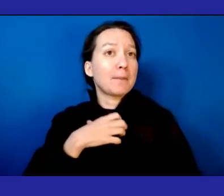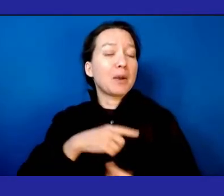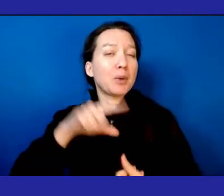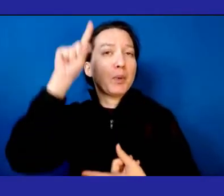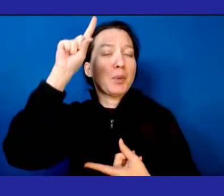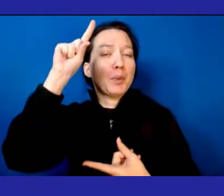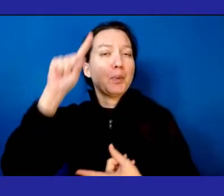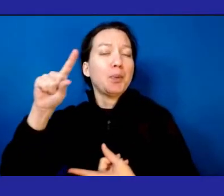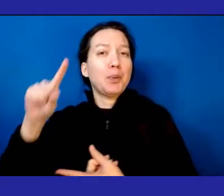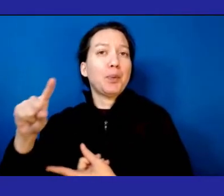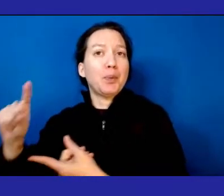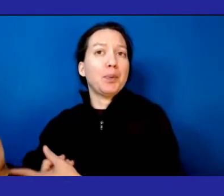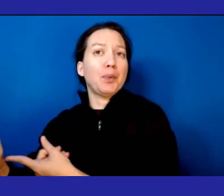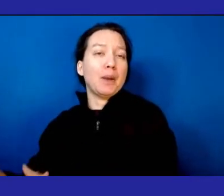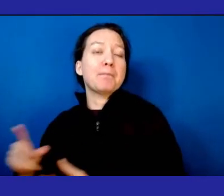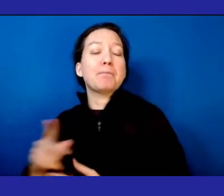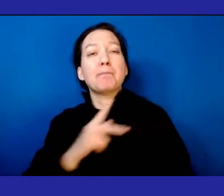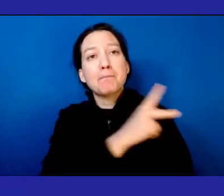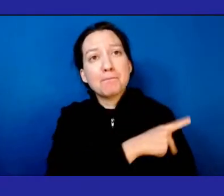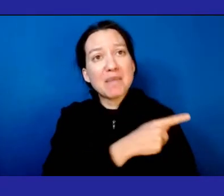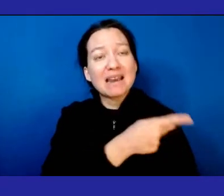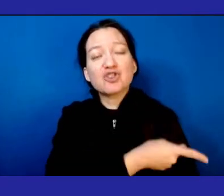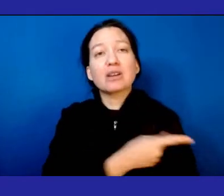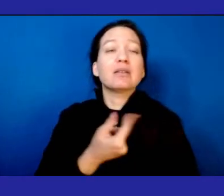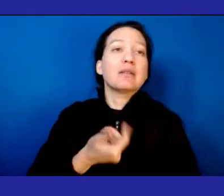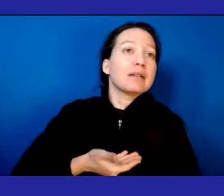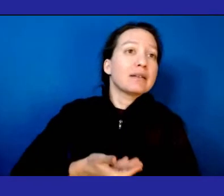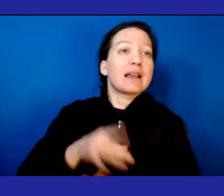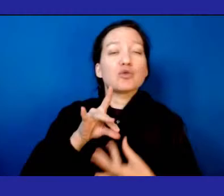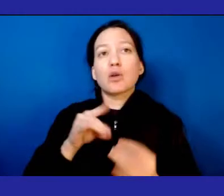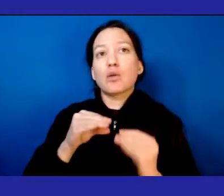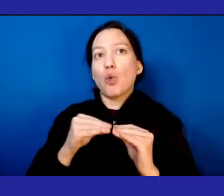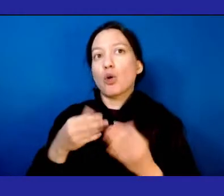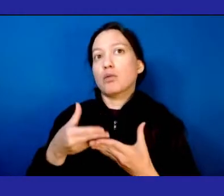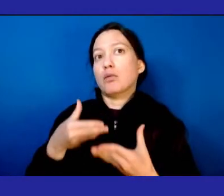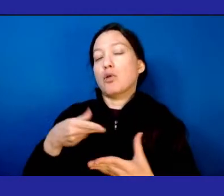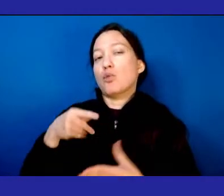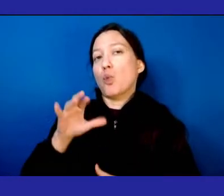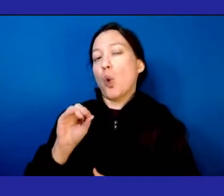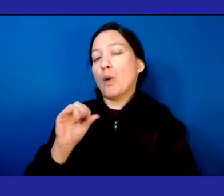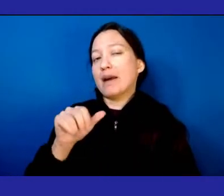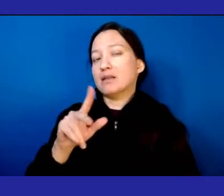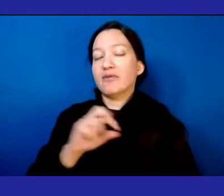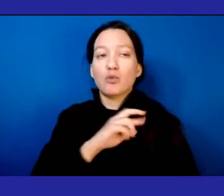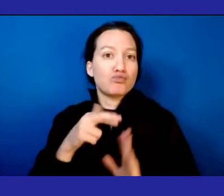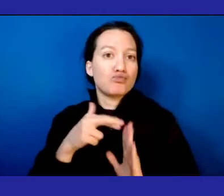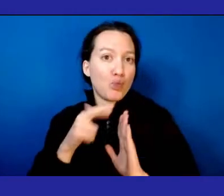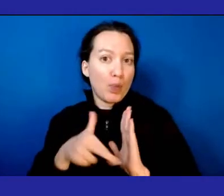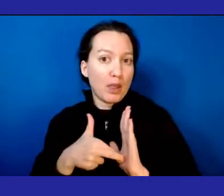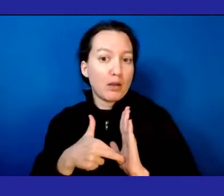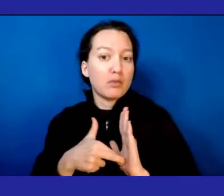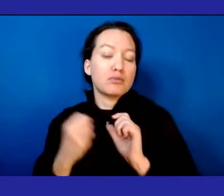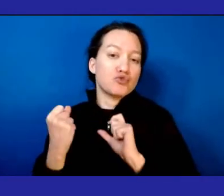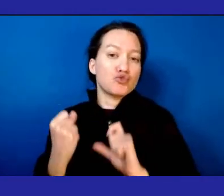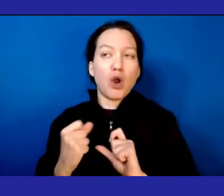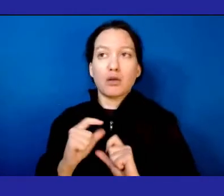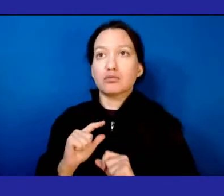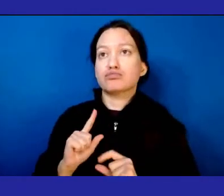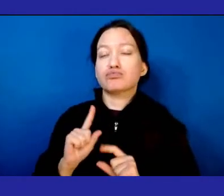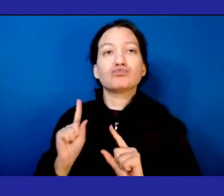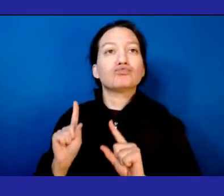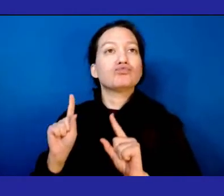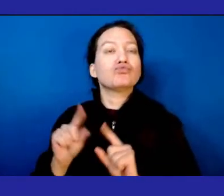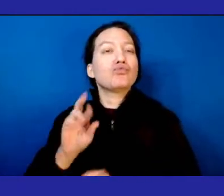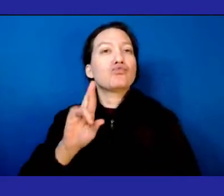since patient-guest relations has taken a more proactive role through robust rounding